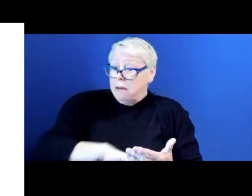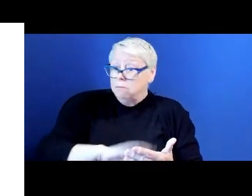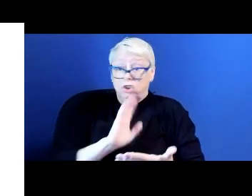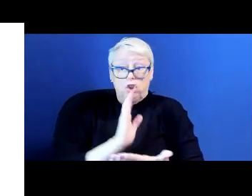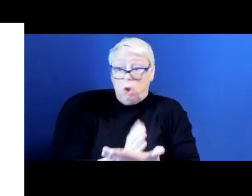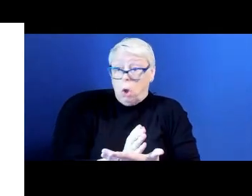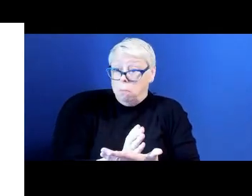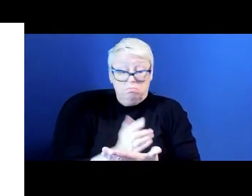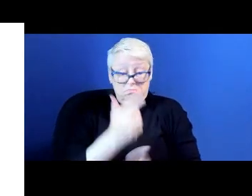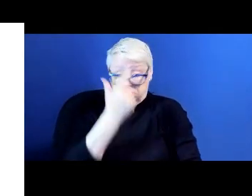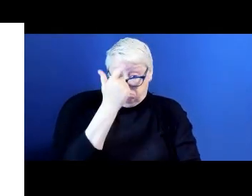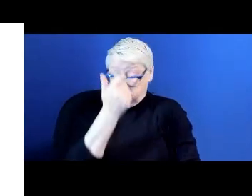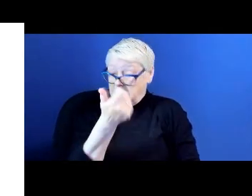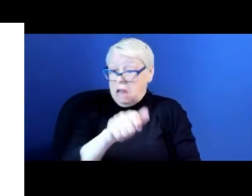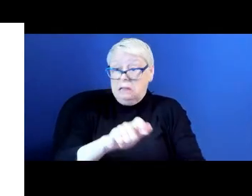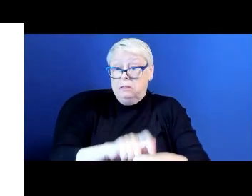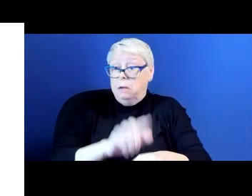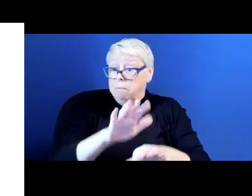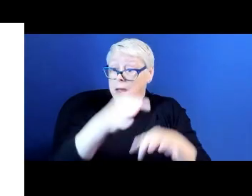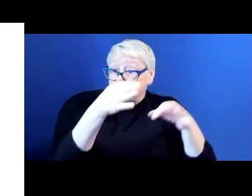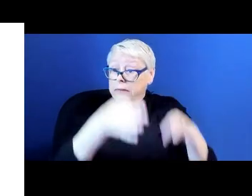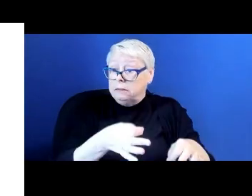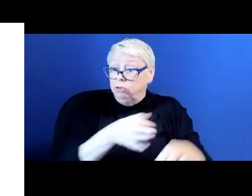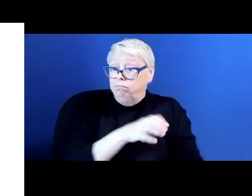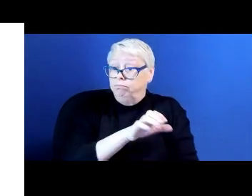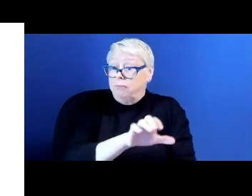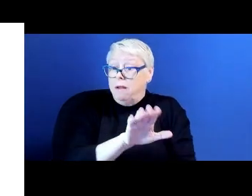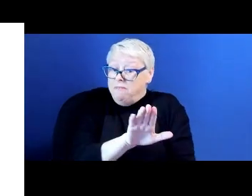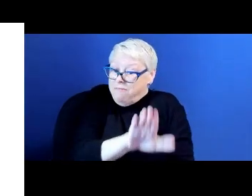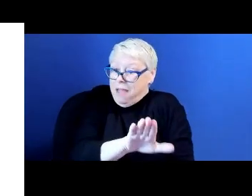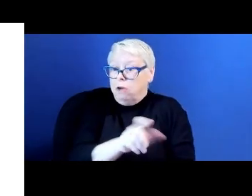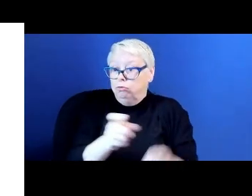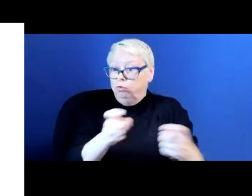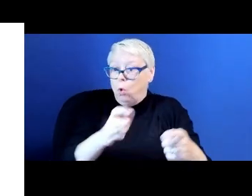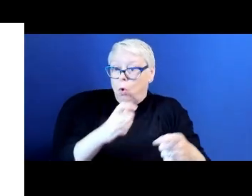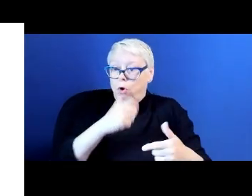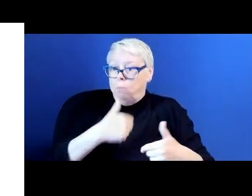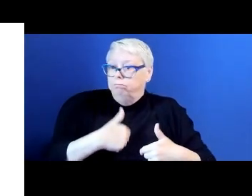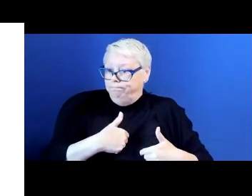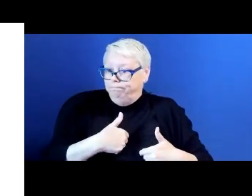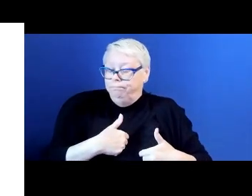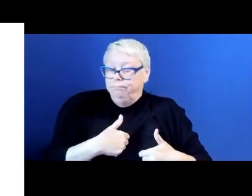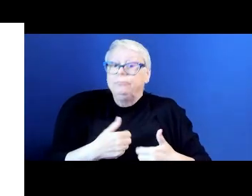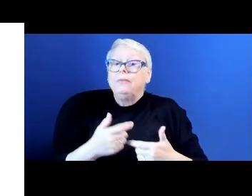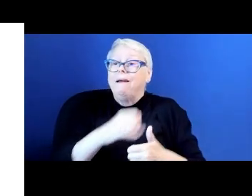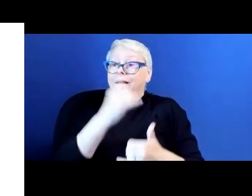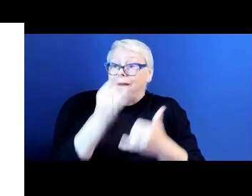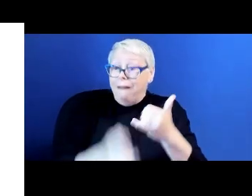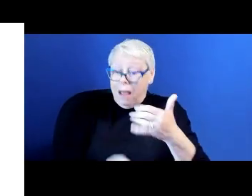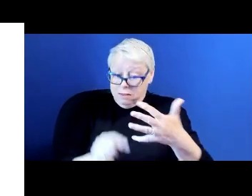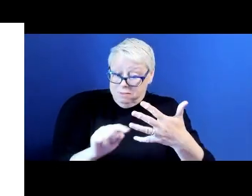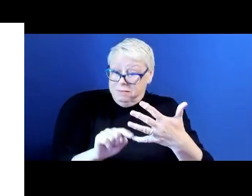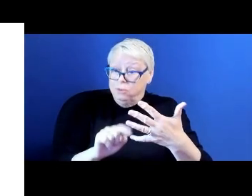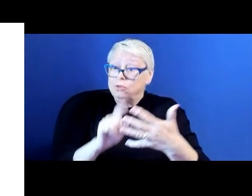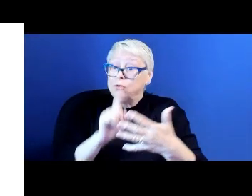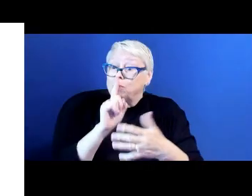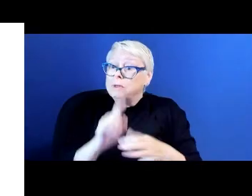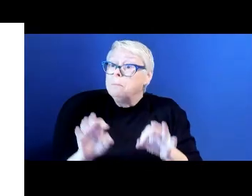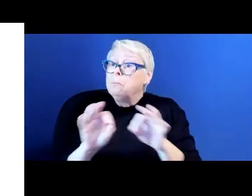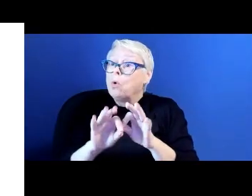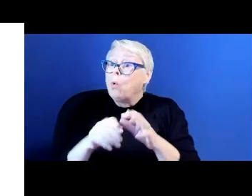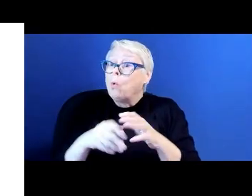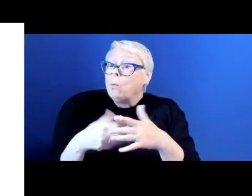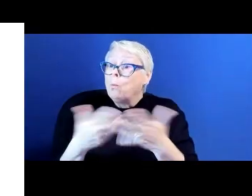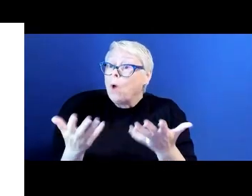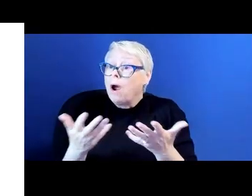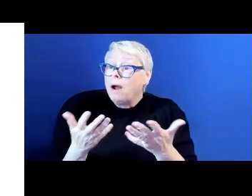they choose. It's again about their own agency in all of this process. And finally, it is important to use a strengths